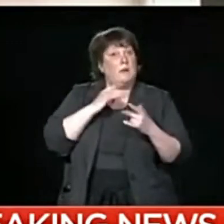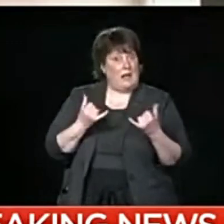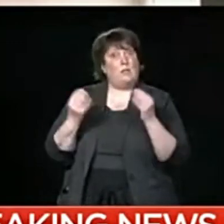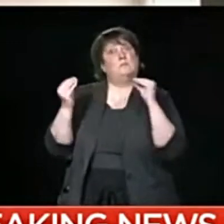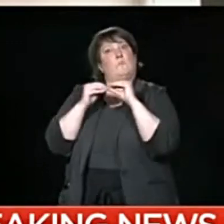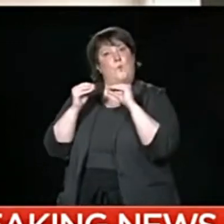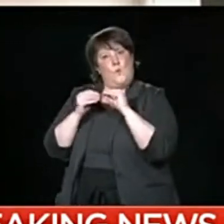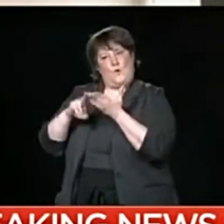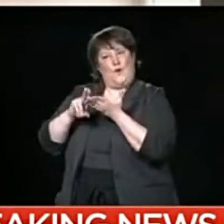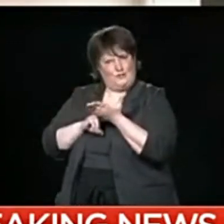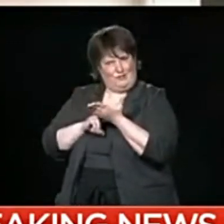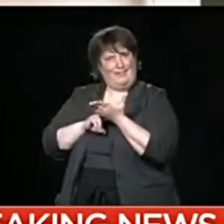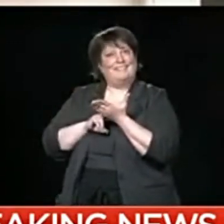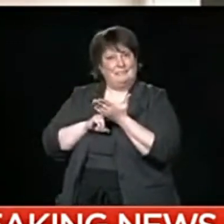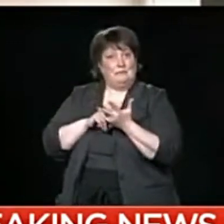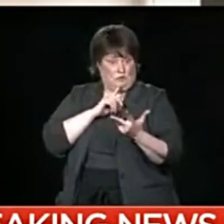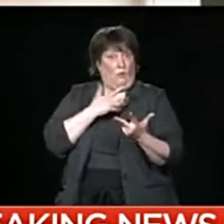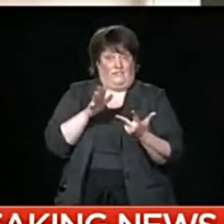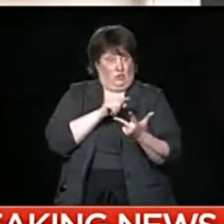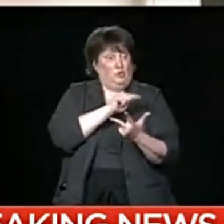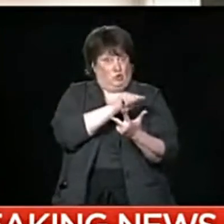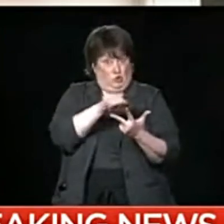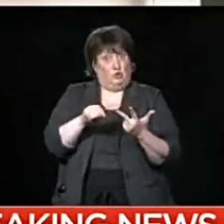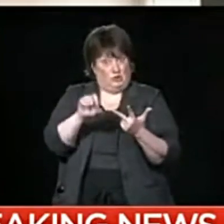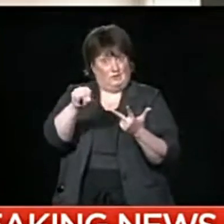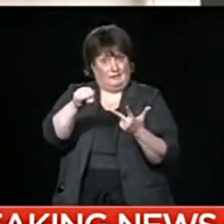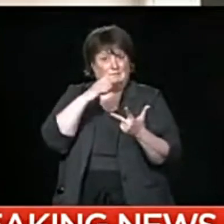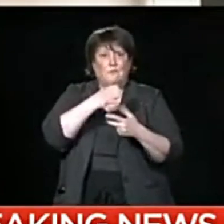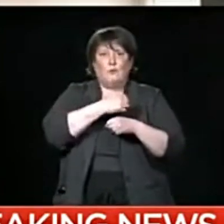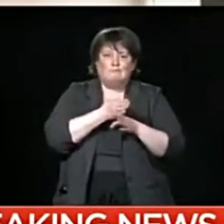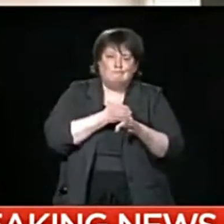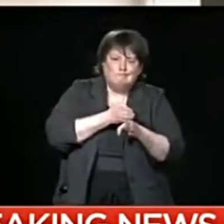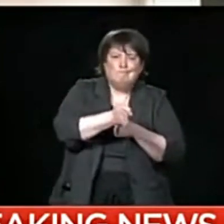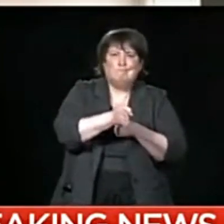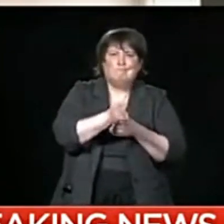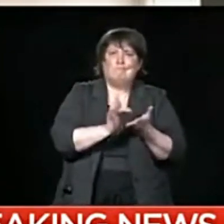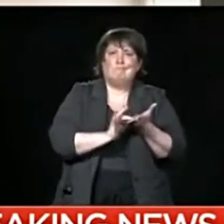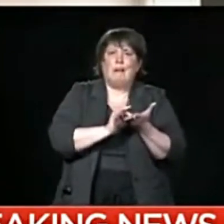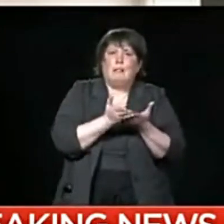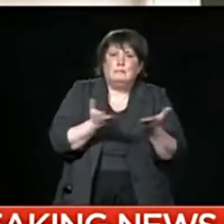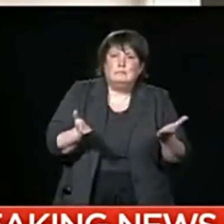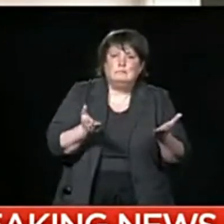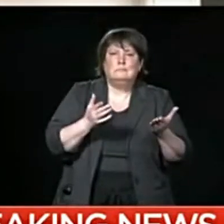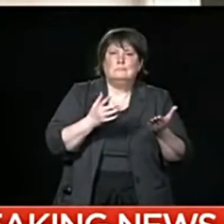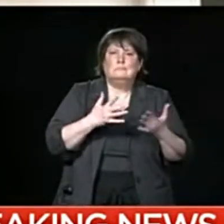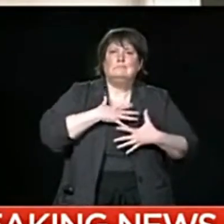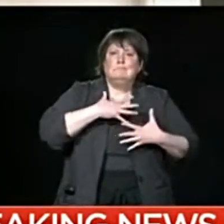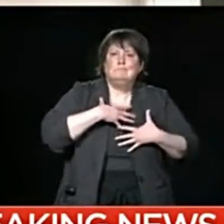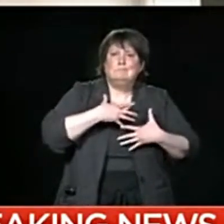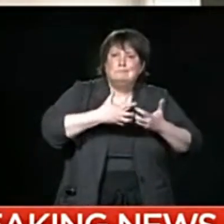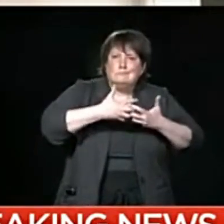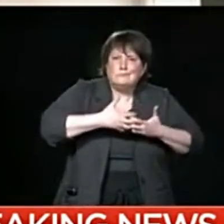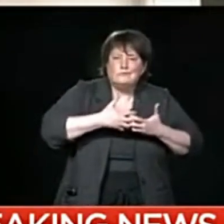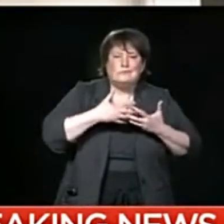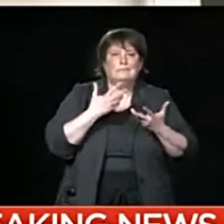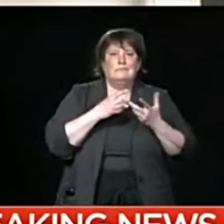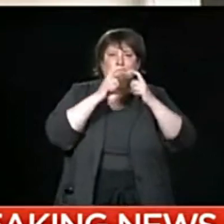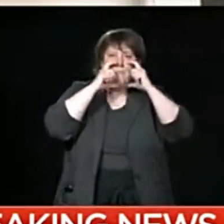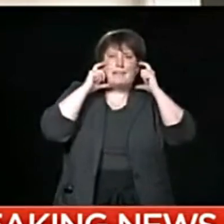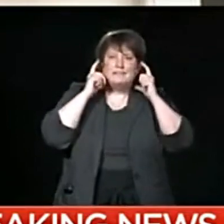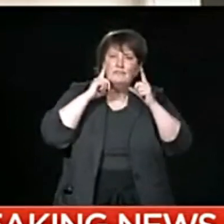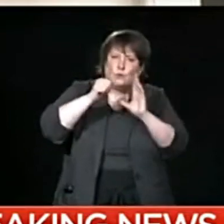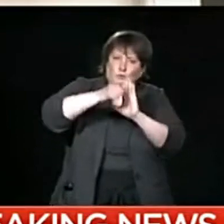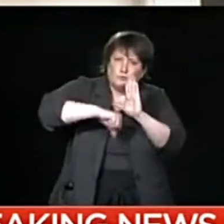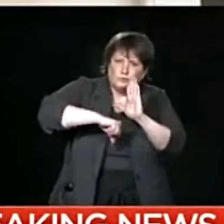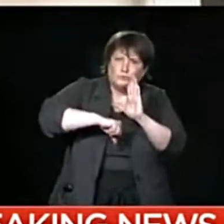forward with contracts with these three Canadian companies to make medical supplies such as ventilators, surgical masks, and